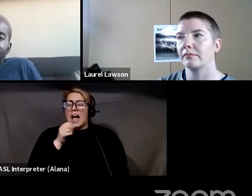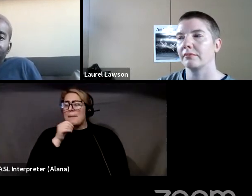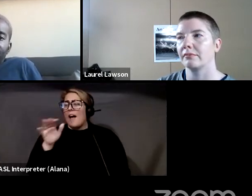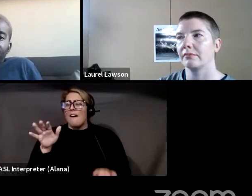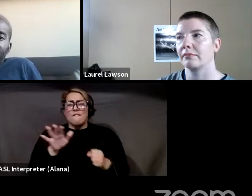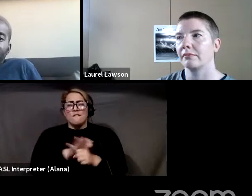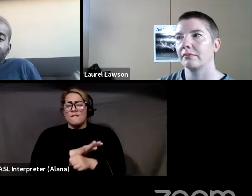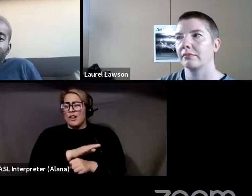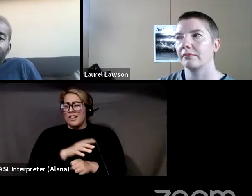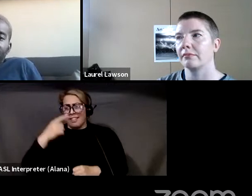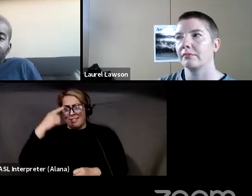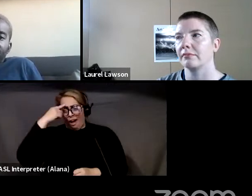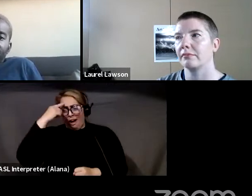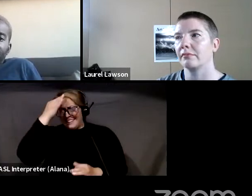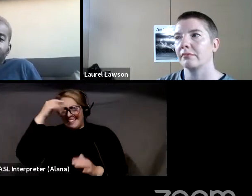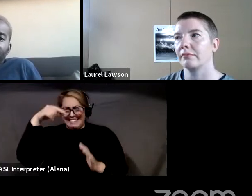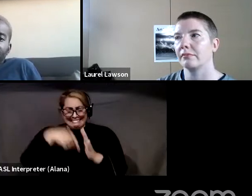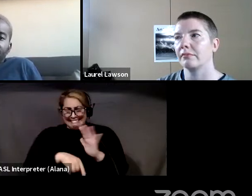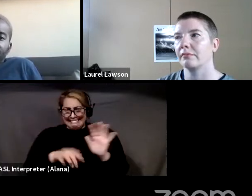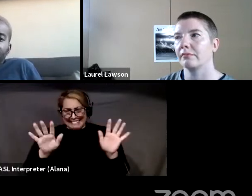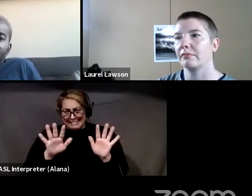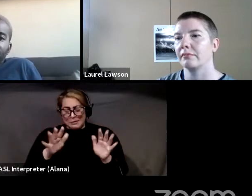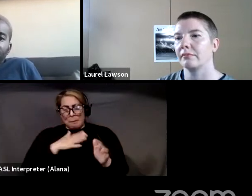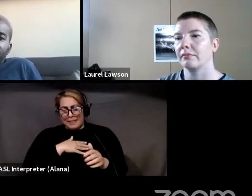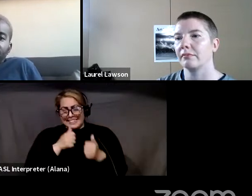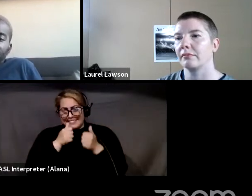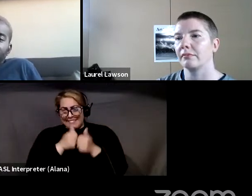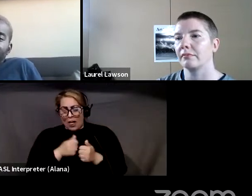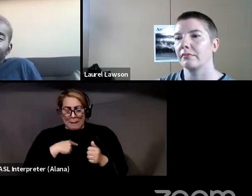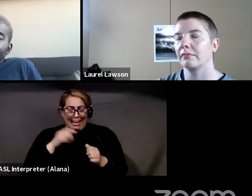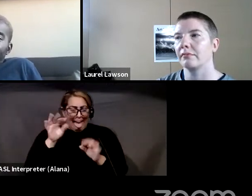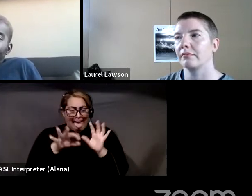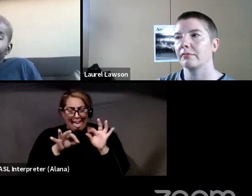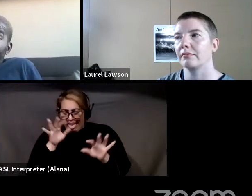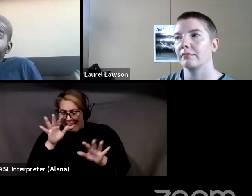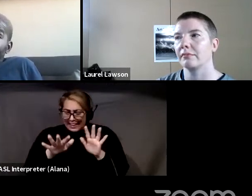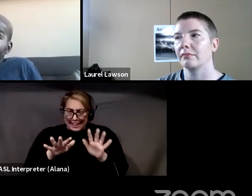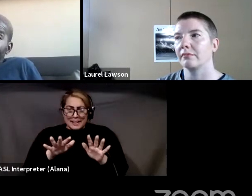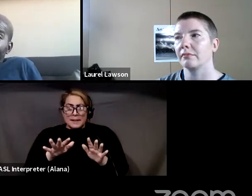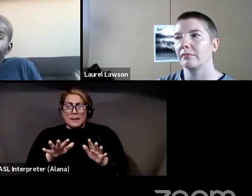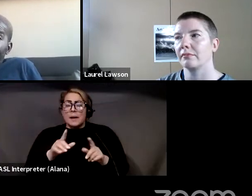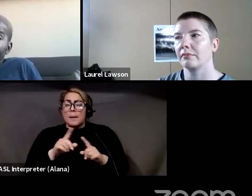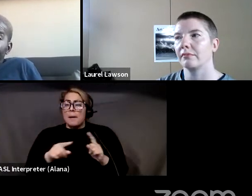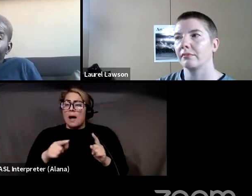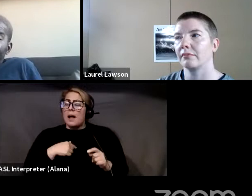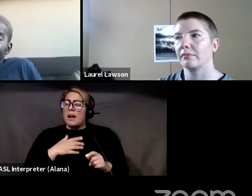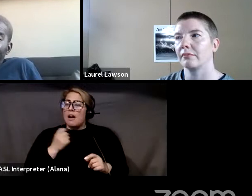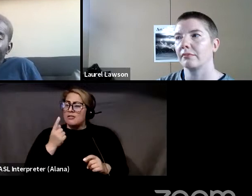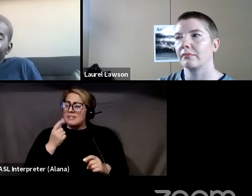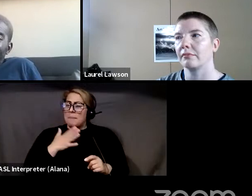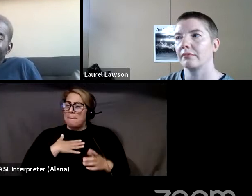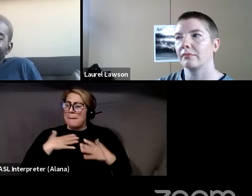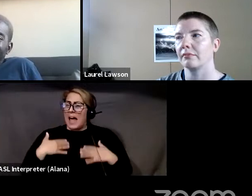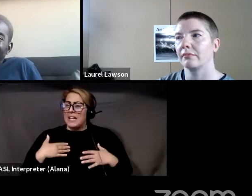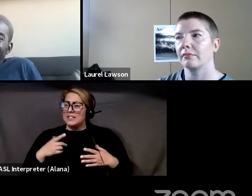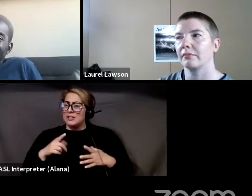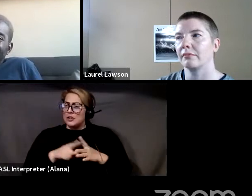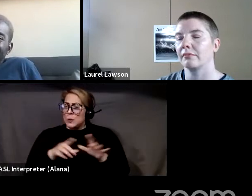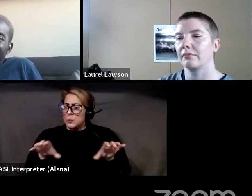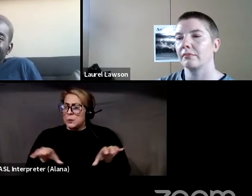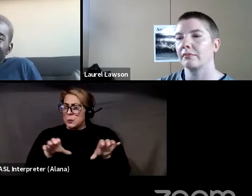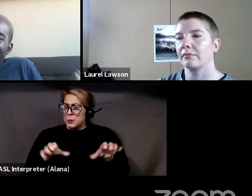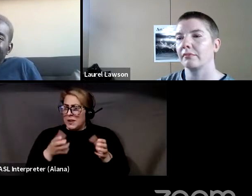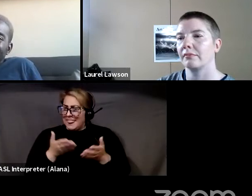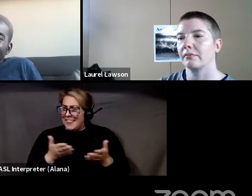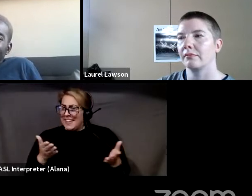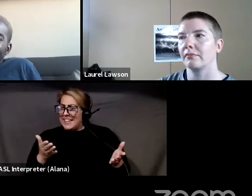something that's like my belly started to like do something, so I need to say it. That like there's